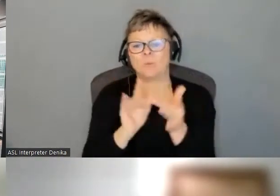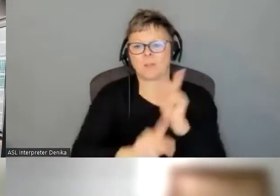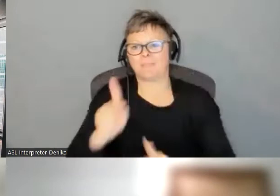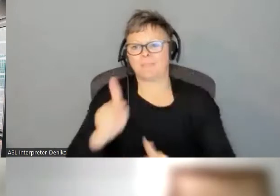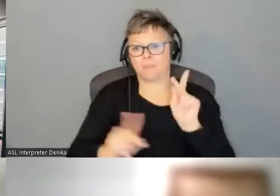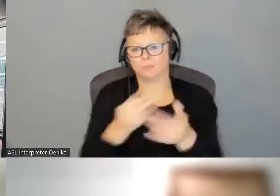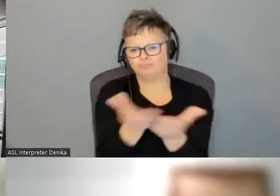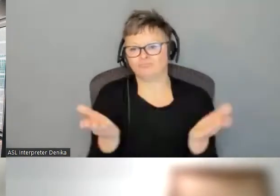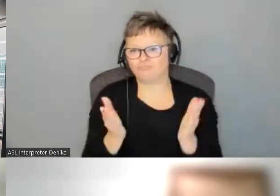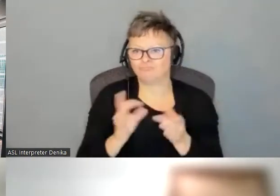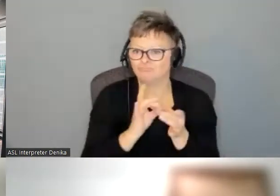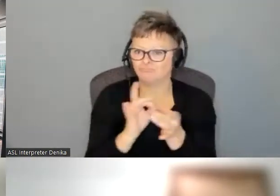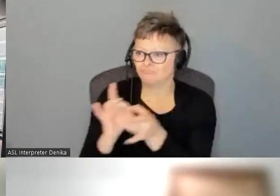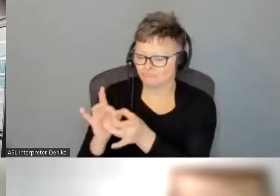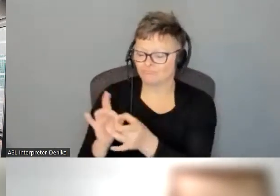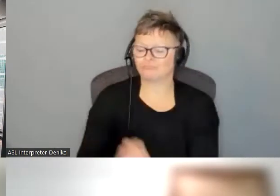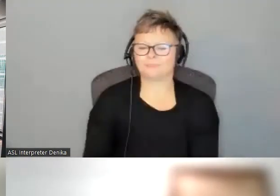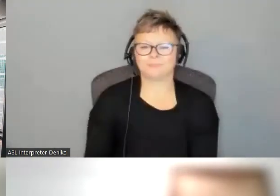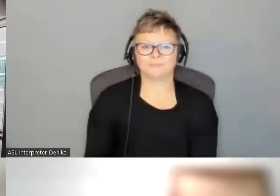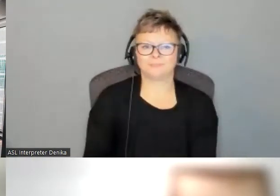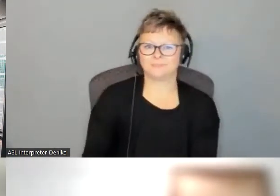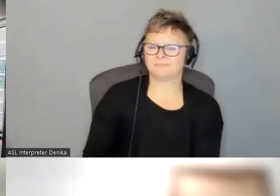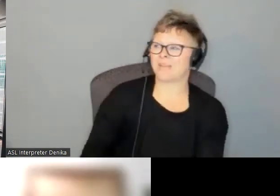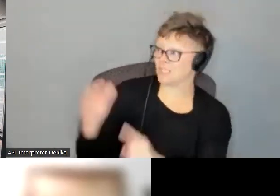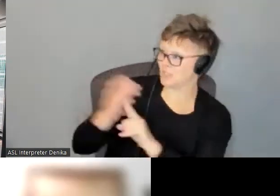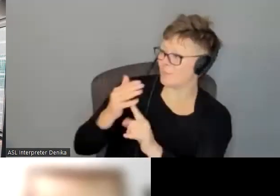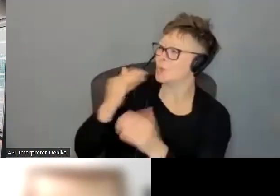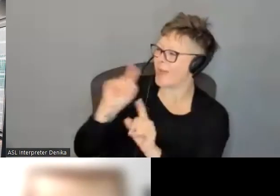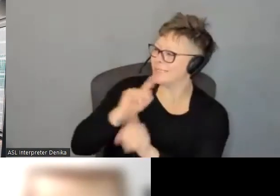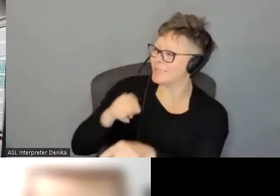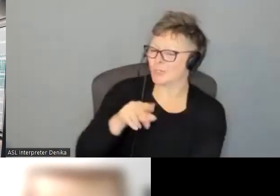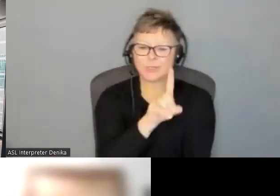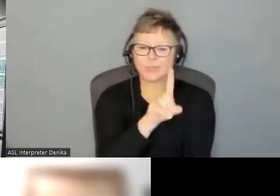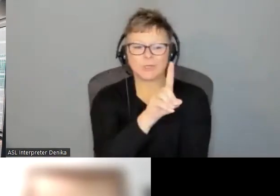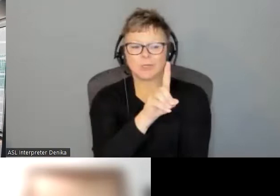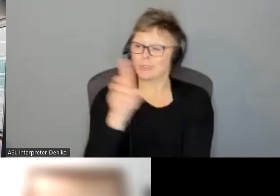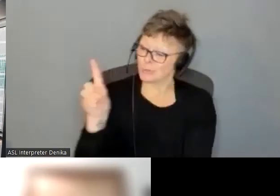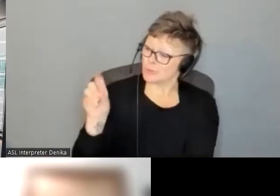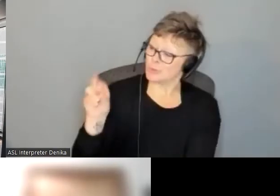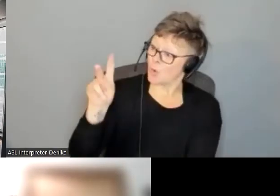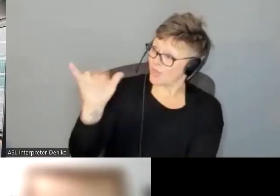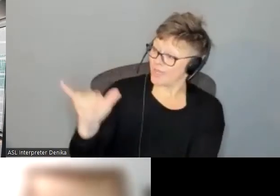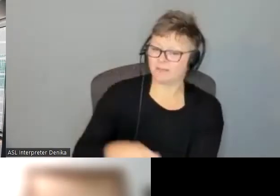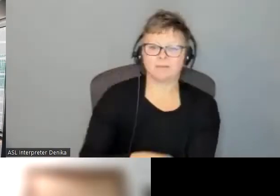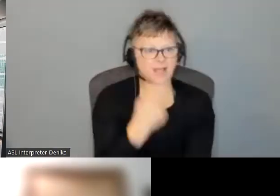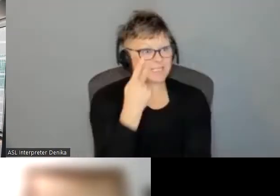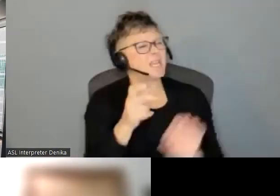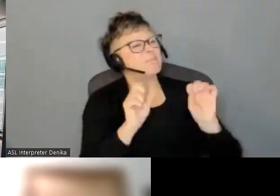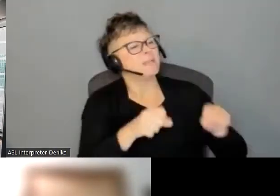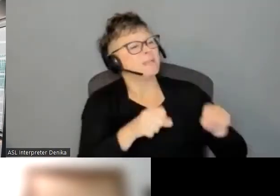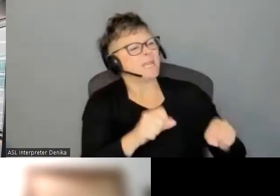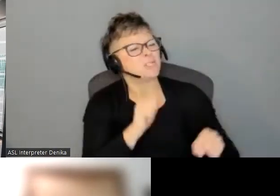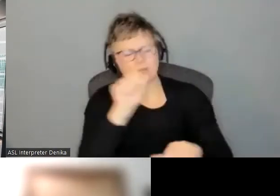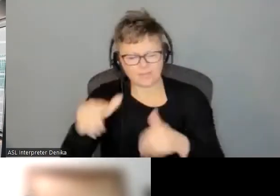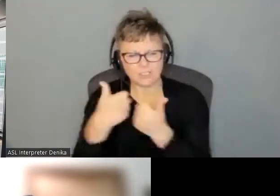that change. Champion. Great answer. Dorothy. I see potential, not the challenge. And I'm not going to